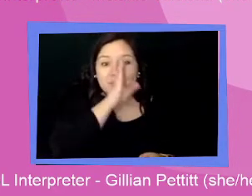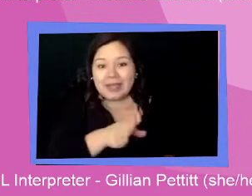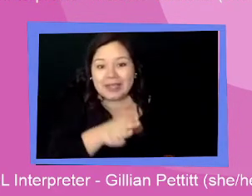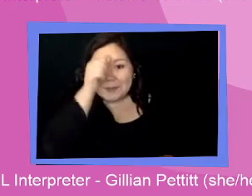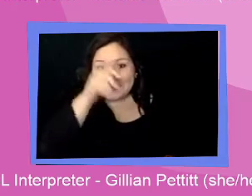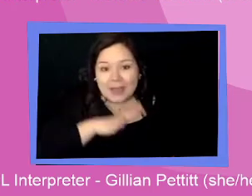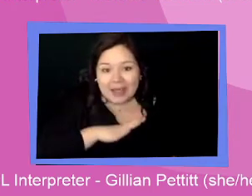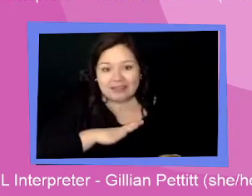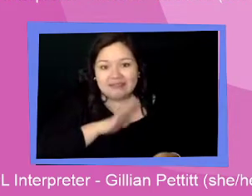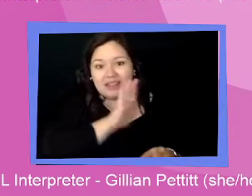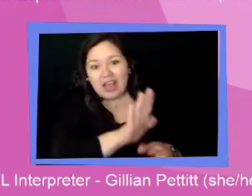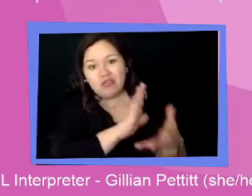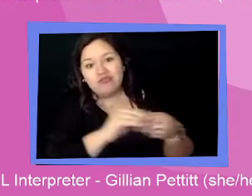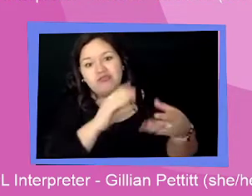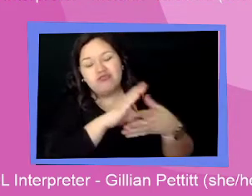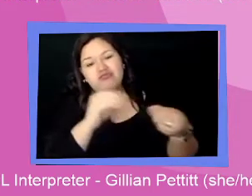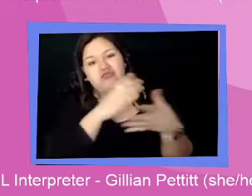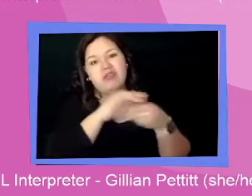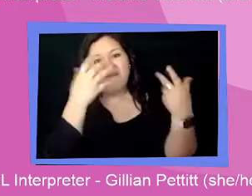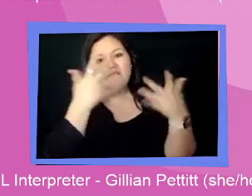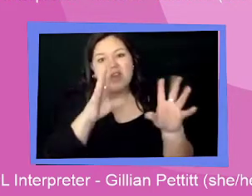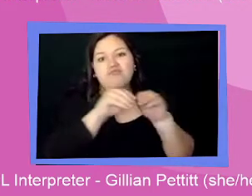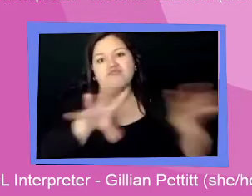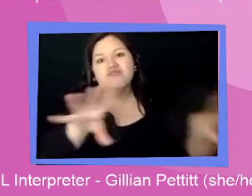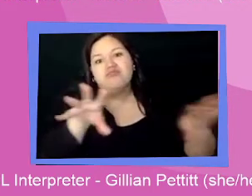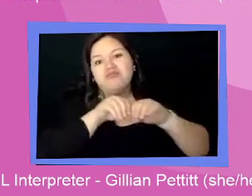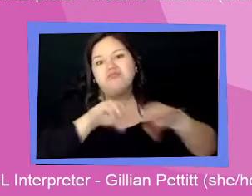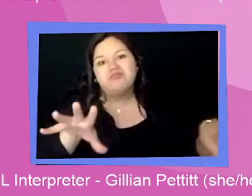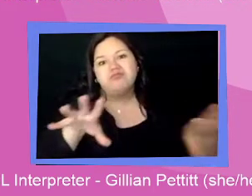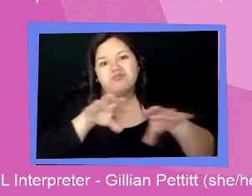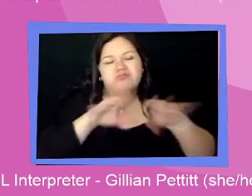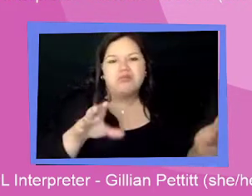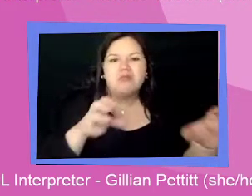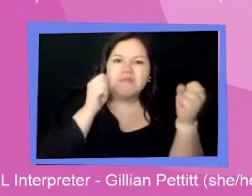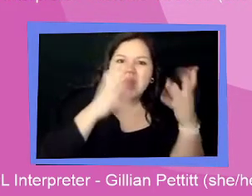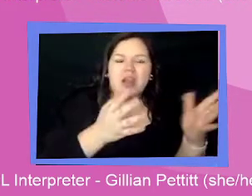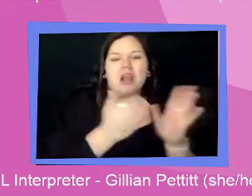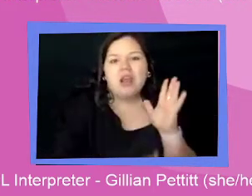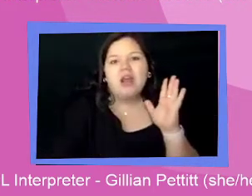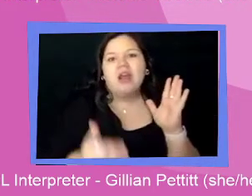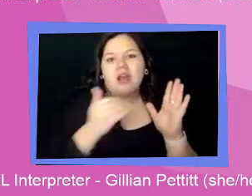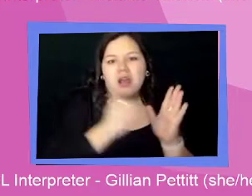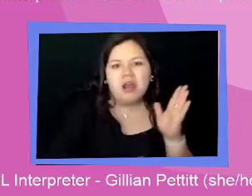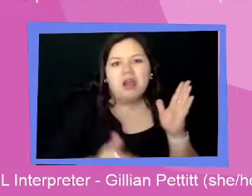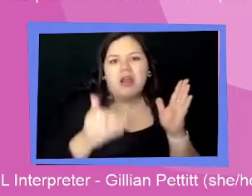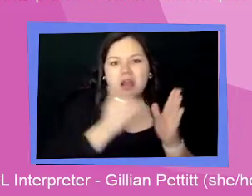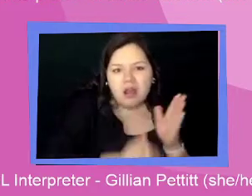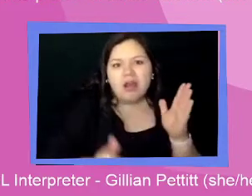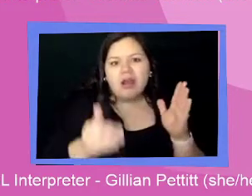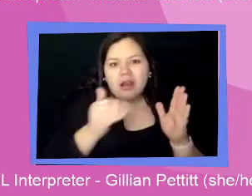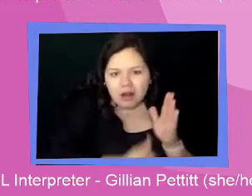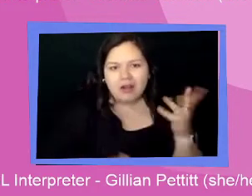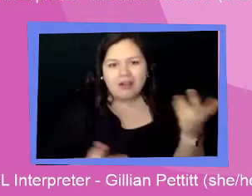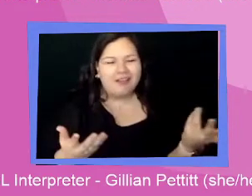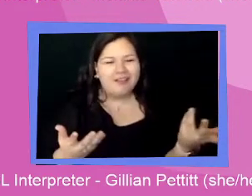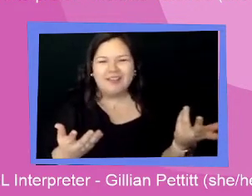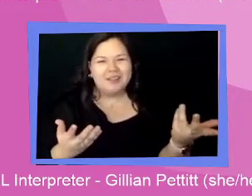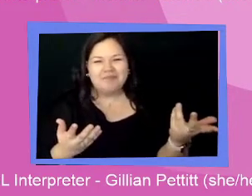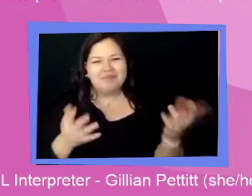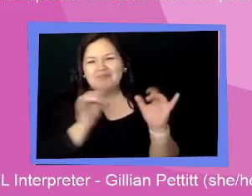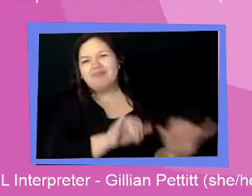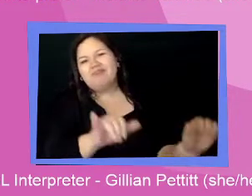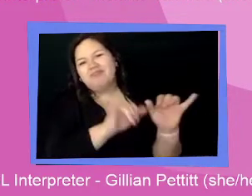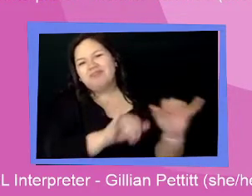of their stories have been written in every way possible, over and under and all over the place. So